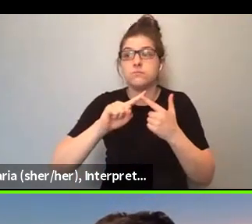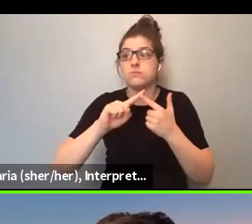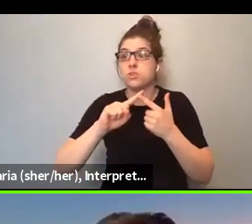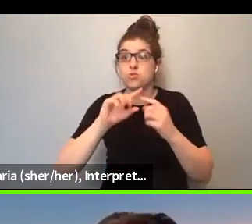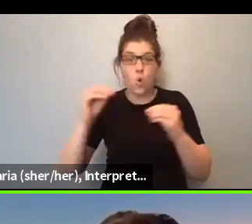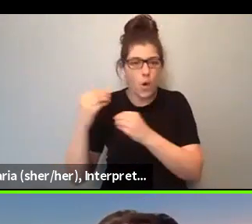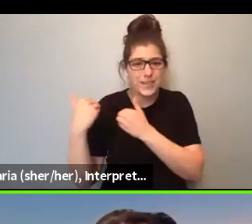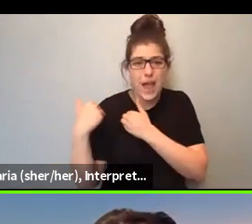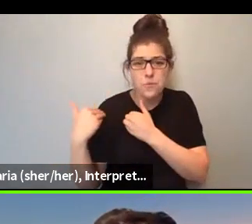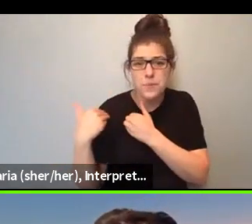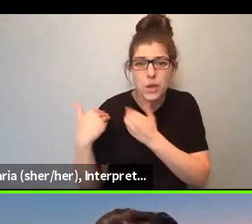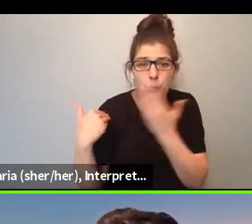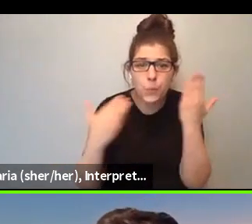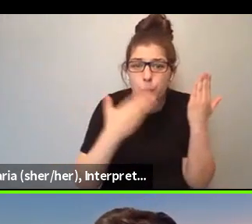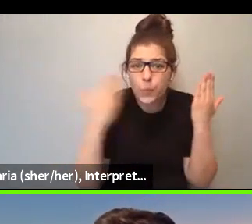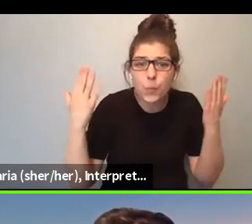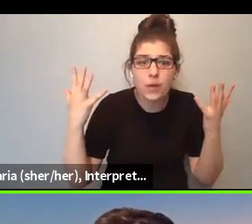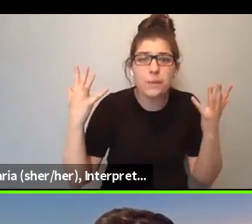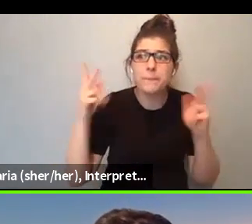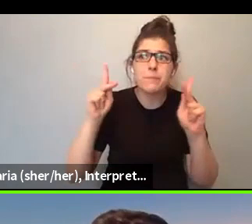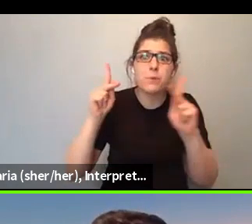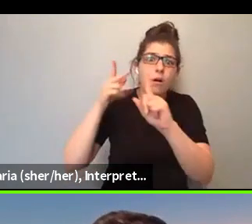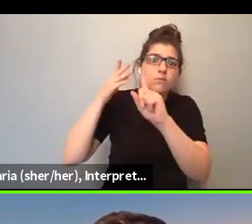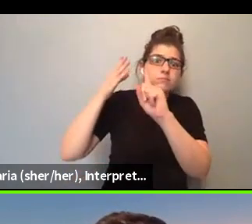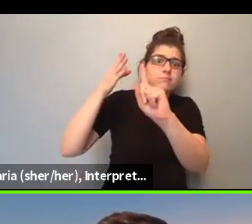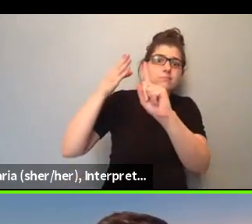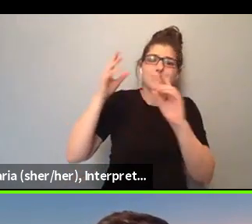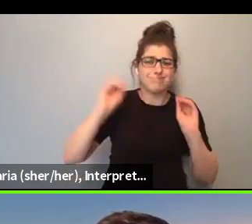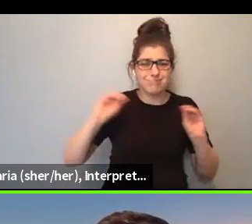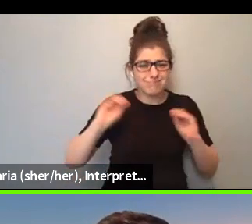accountability. You know,